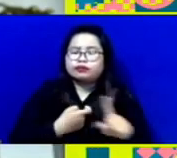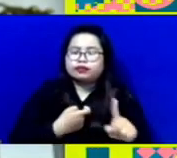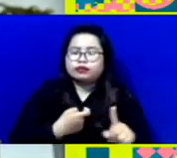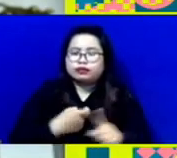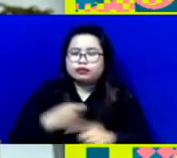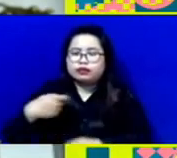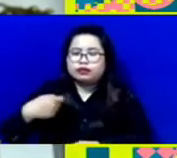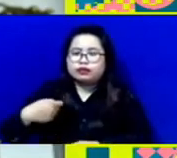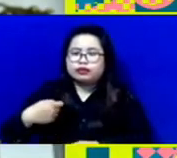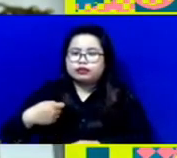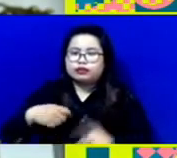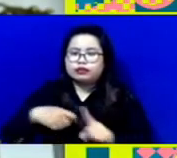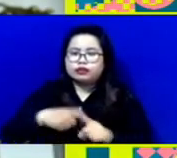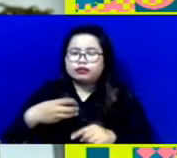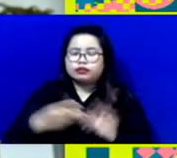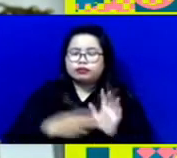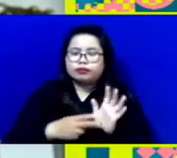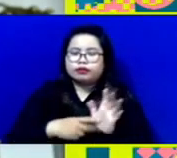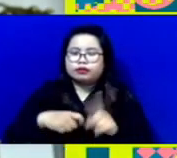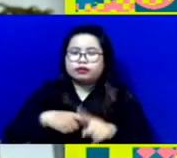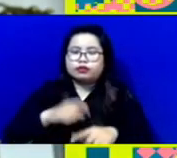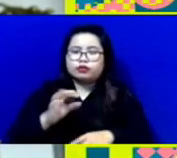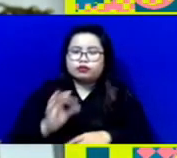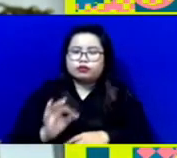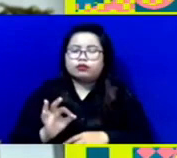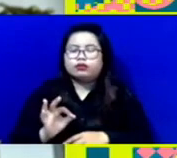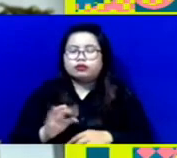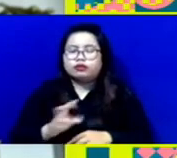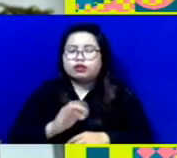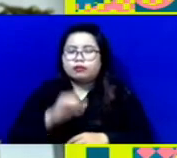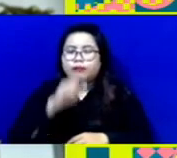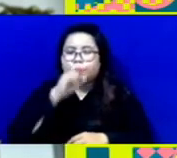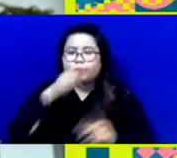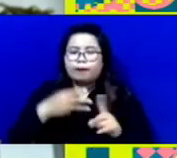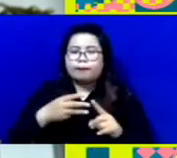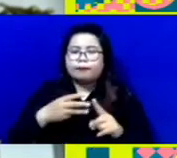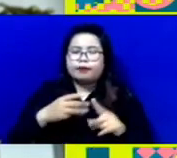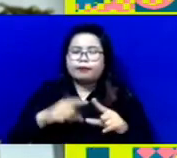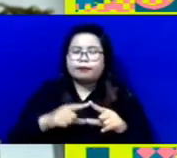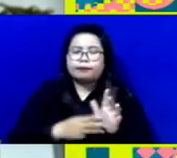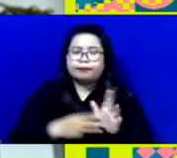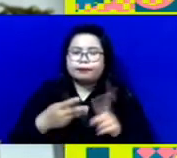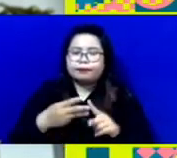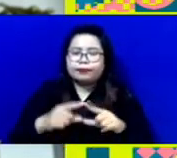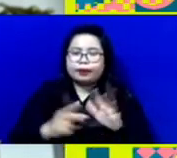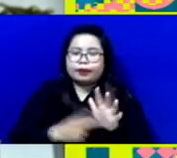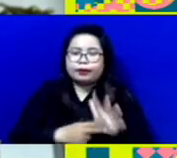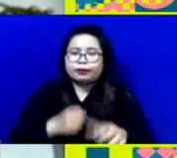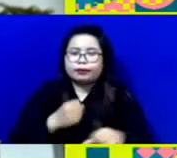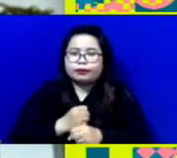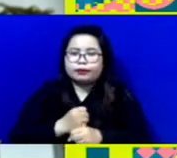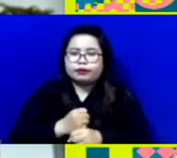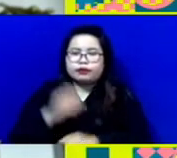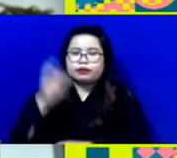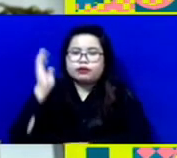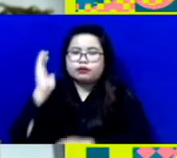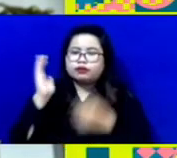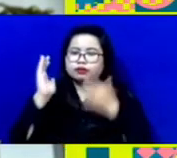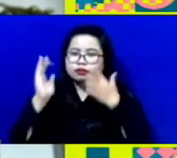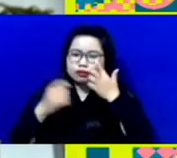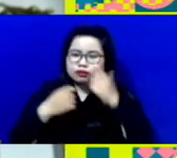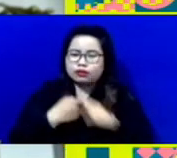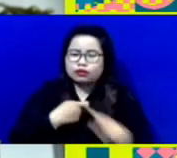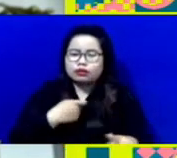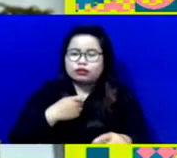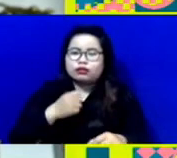Bambang Brojonegoro, the Lead Chair to T20 2022 Indonesia. Yang kami